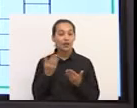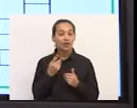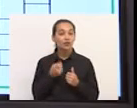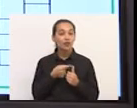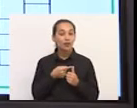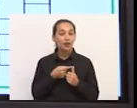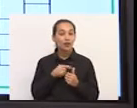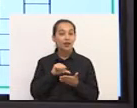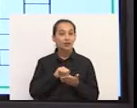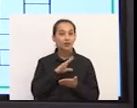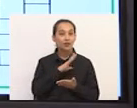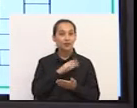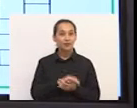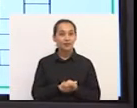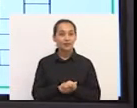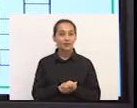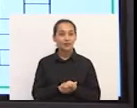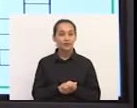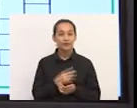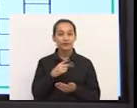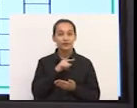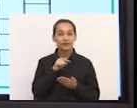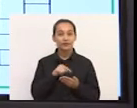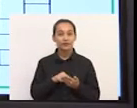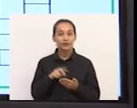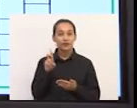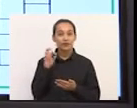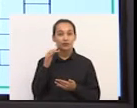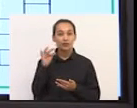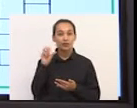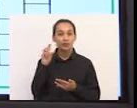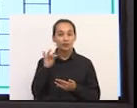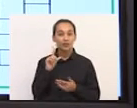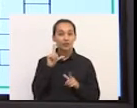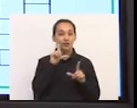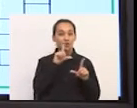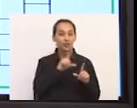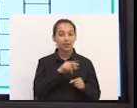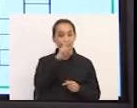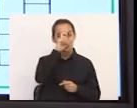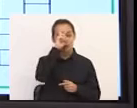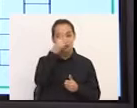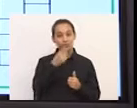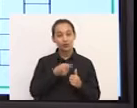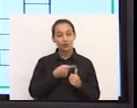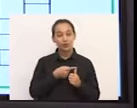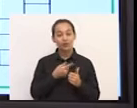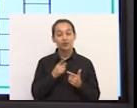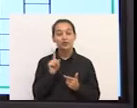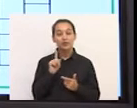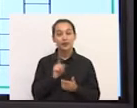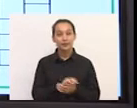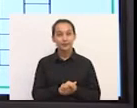bilan keltiriladi? Ikkinchi savol boysari ketgan yurt. U qaysi yurtga ketgan